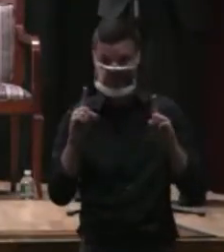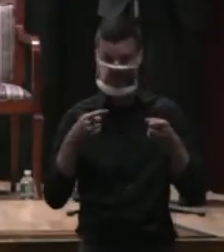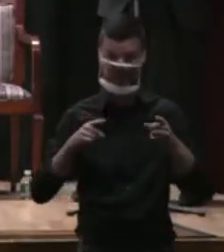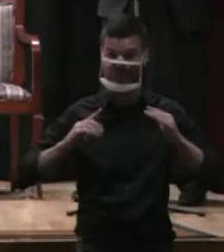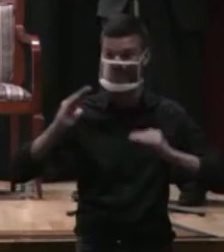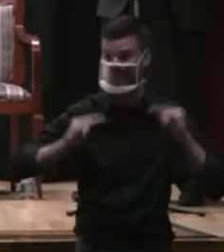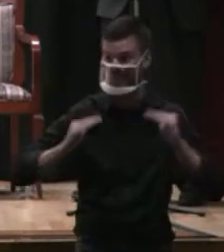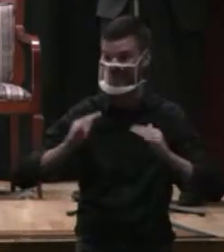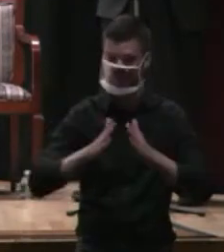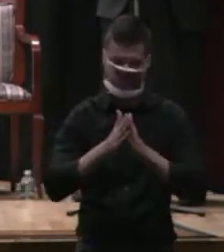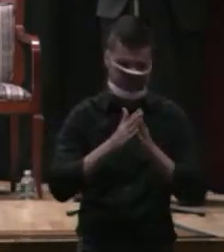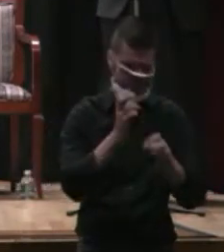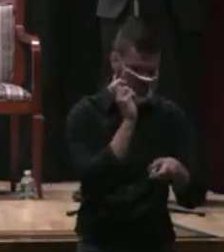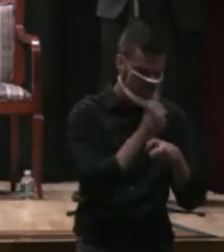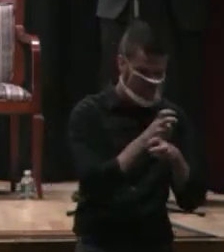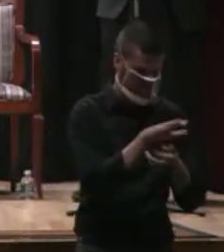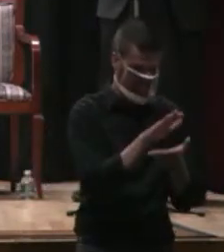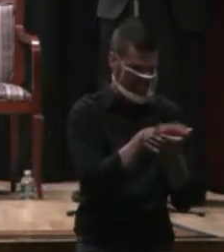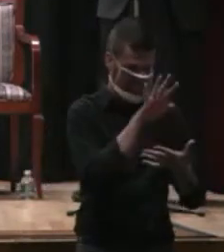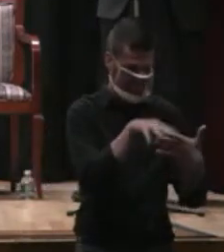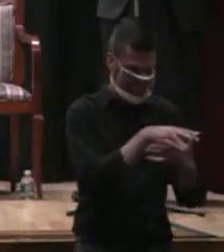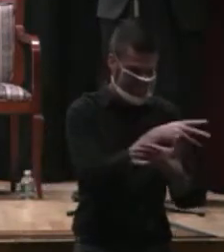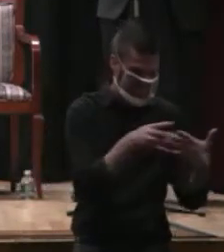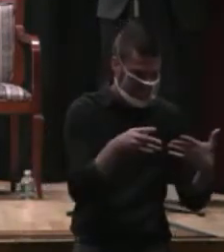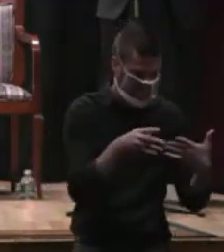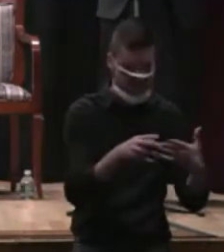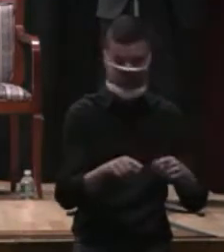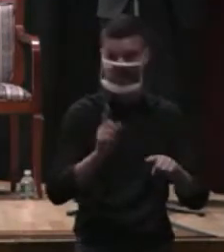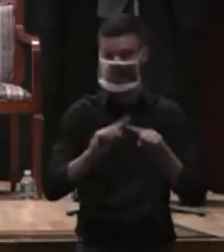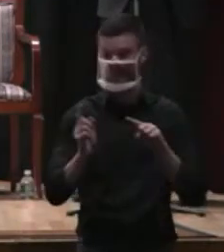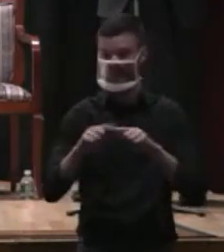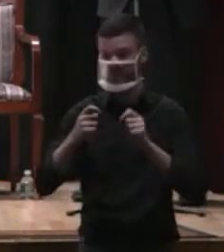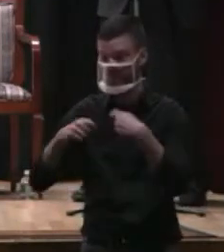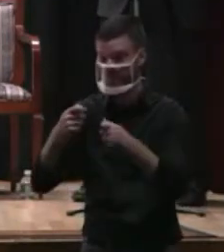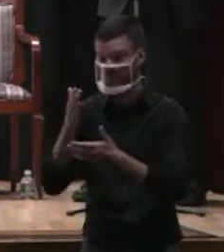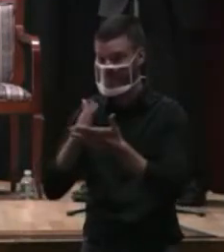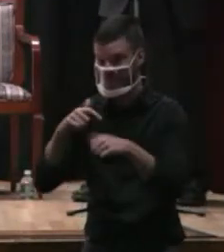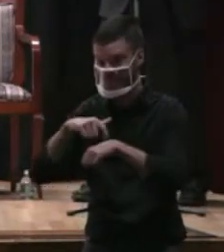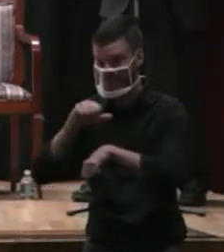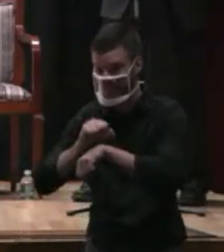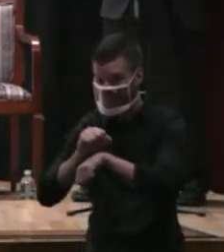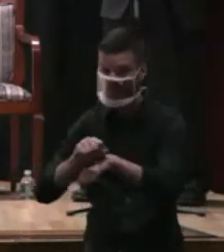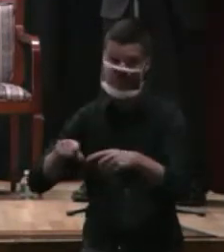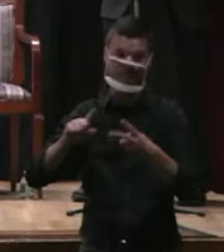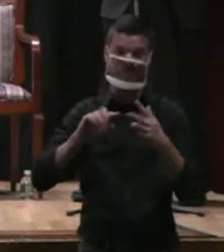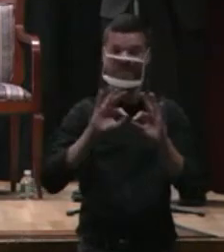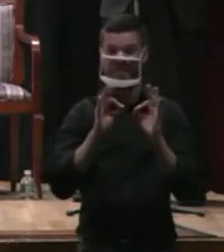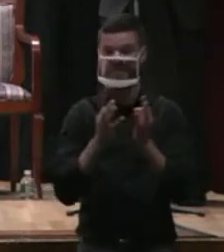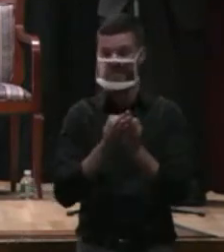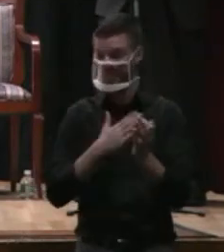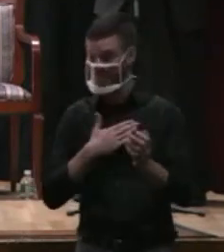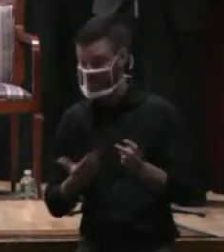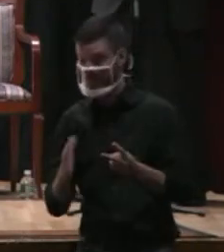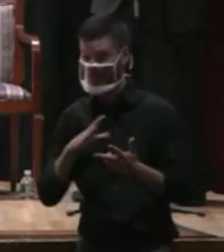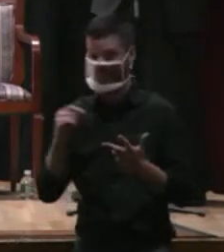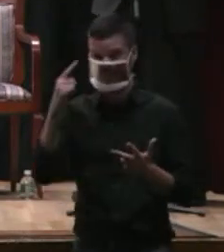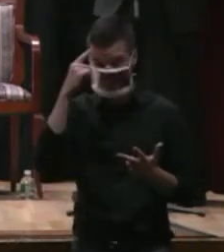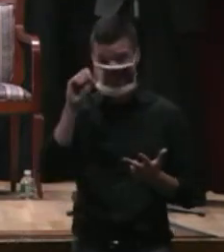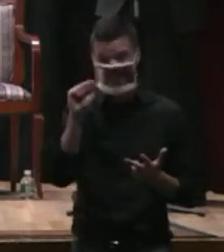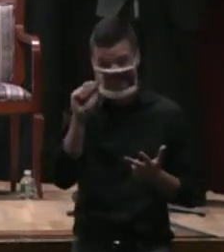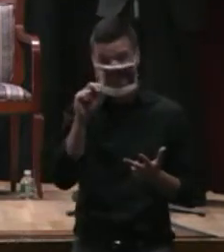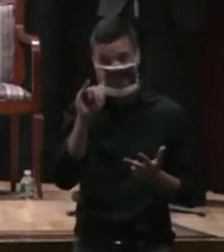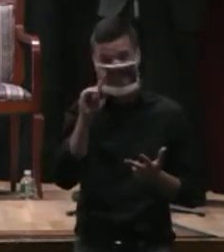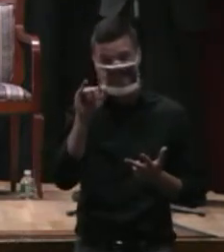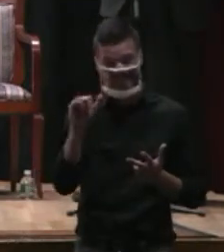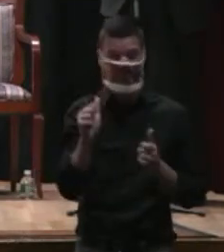a rigorous academic schedule, rotating part-time job, family obligations, and her sanity without all